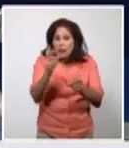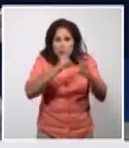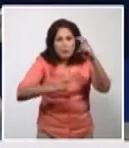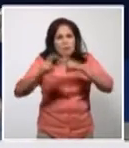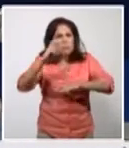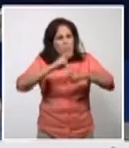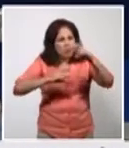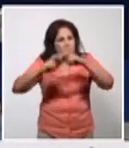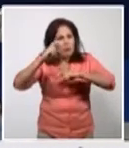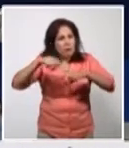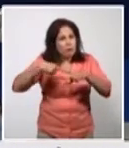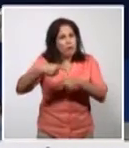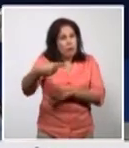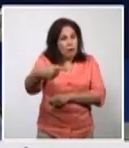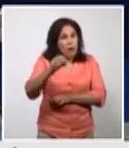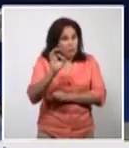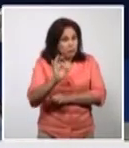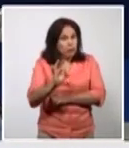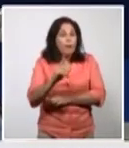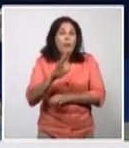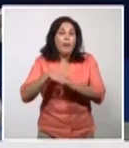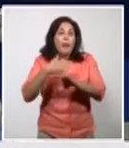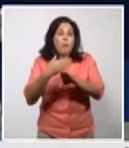in this condition, that is